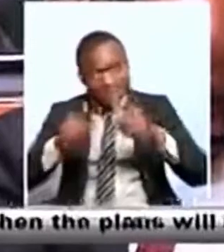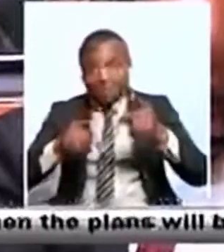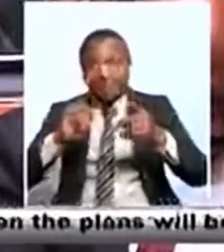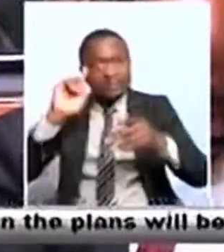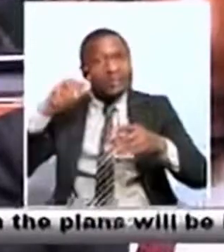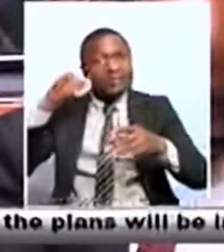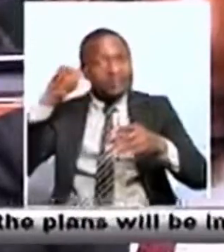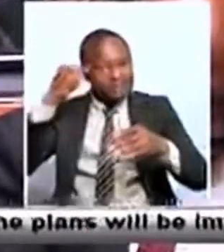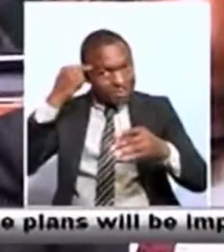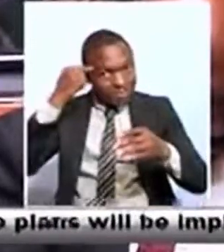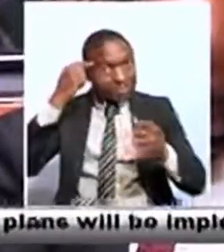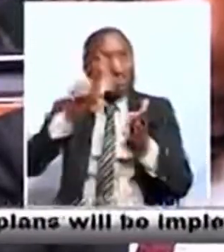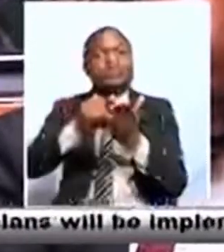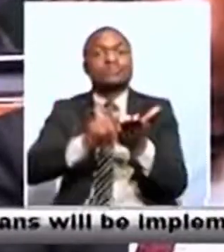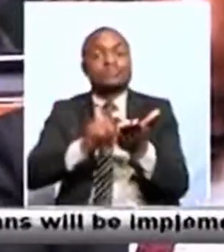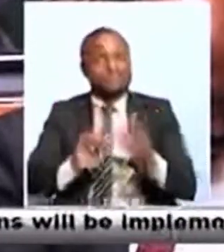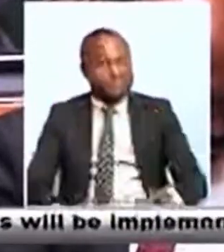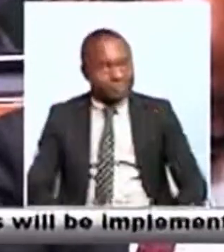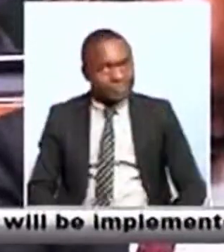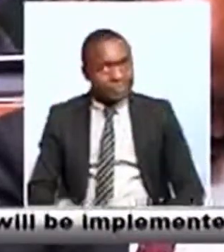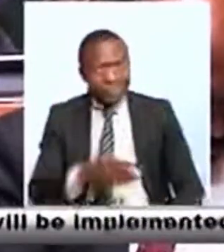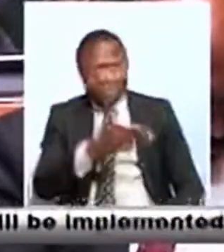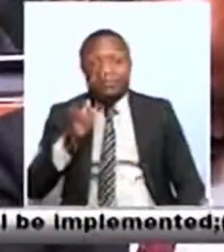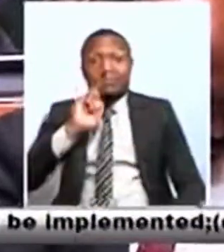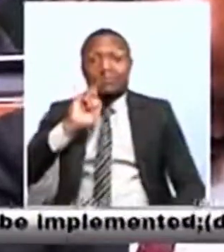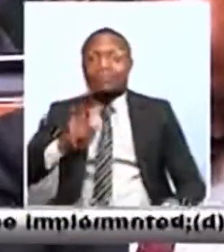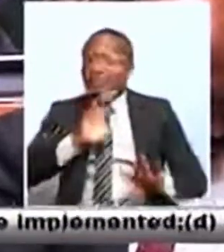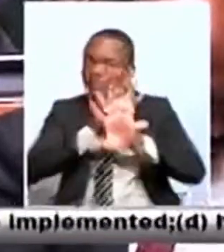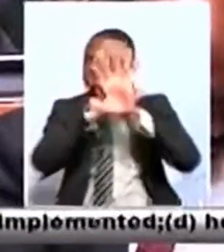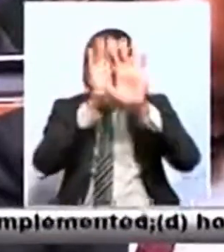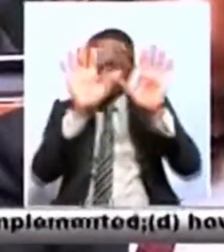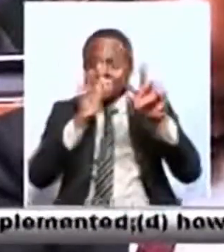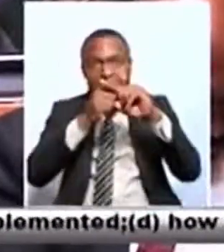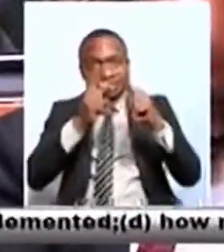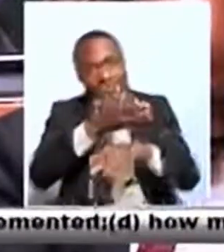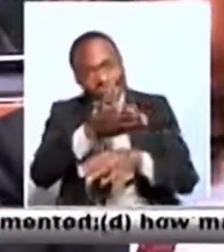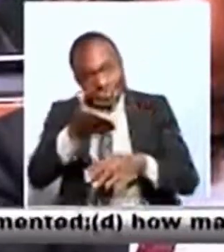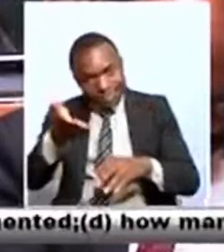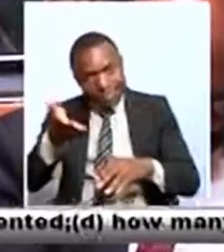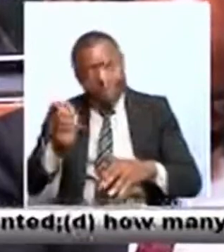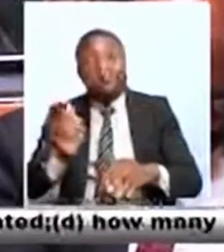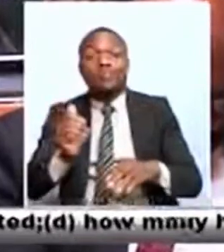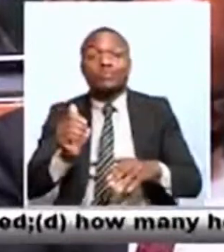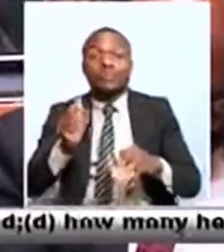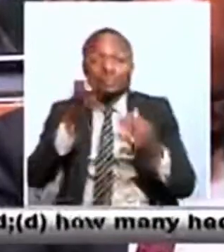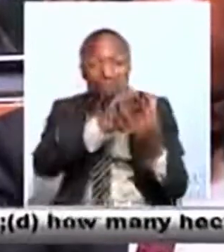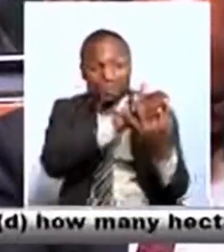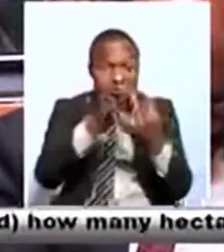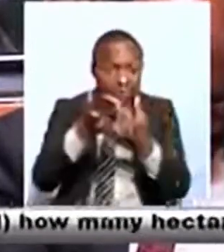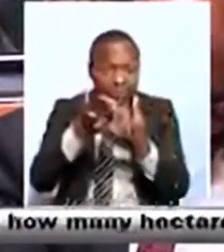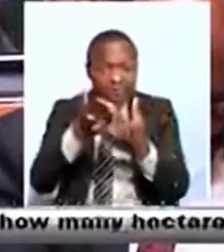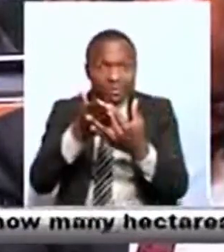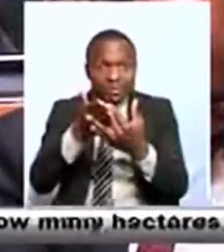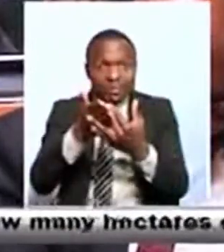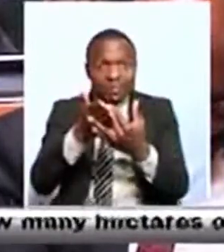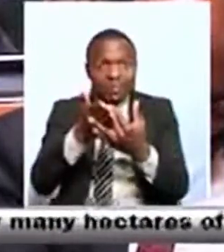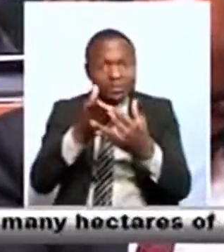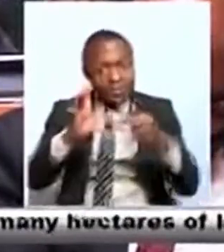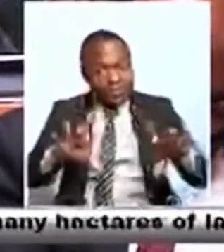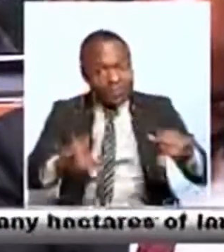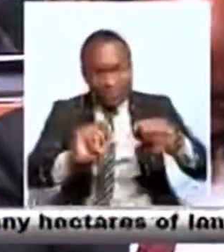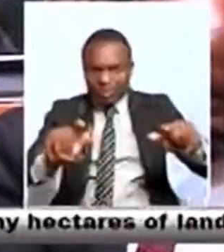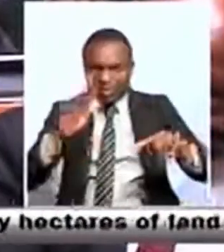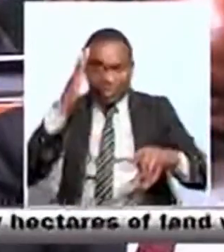laws. That has to be made very clear. But those who are already in the gazetted land, why